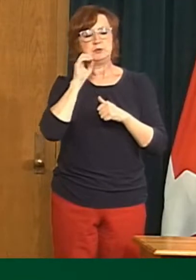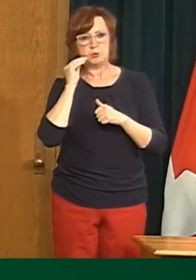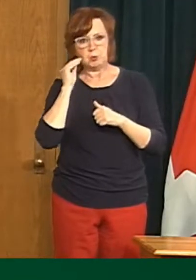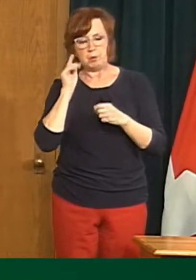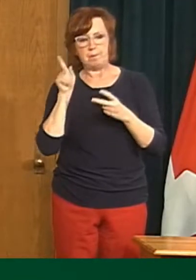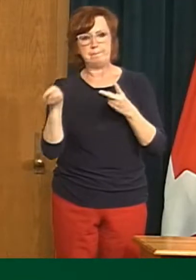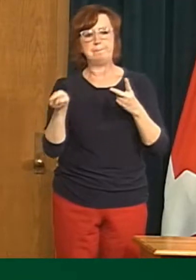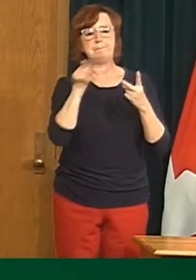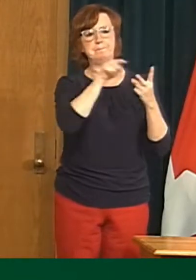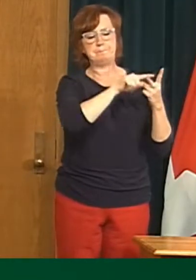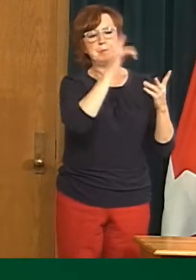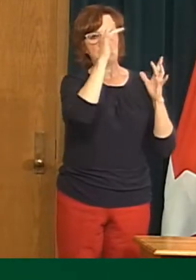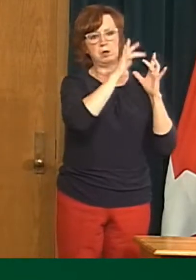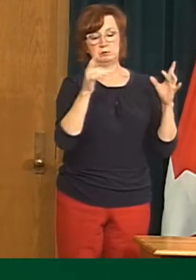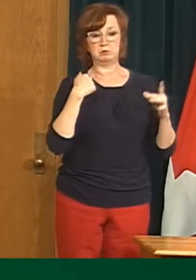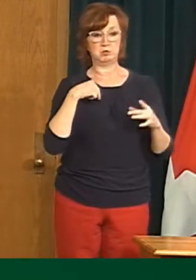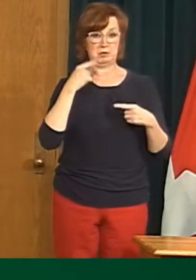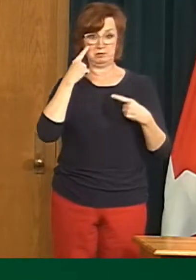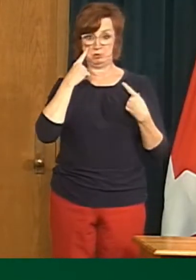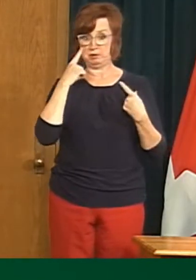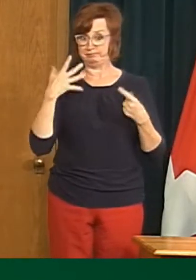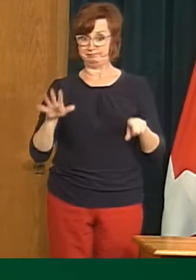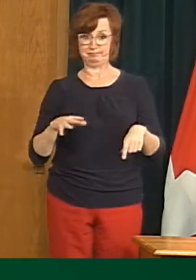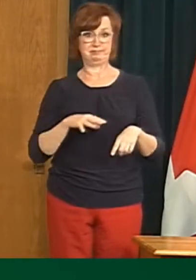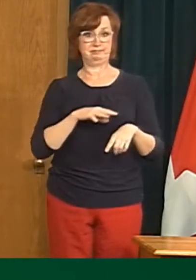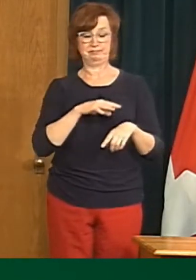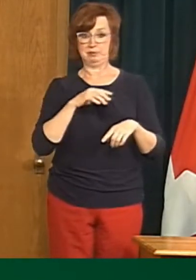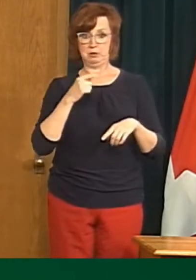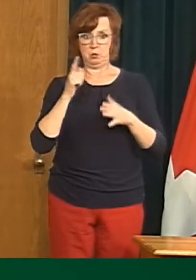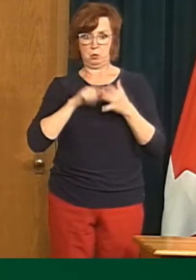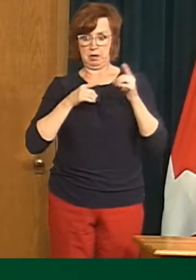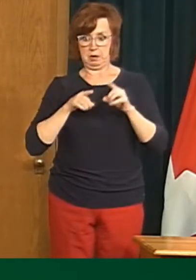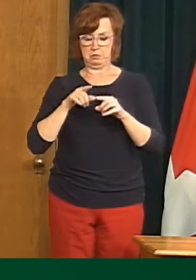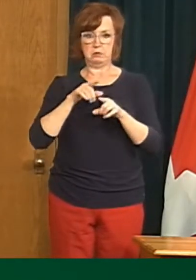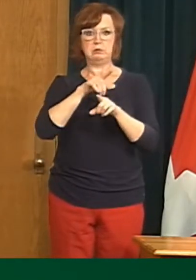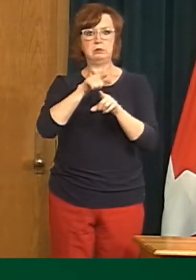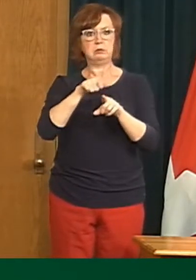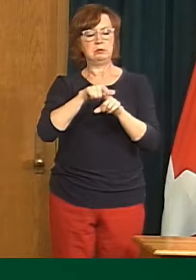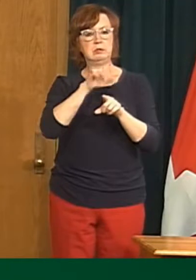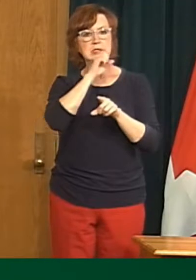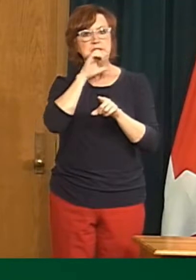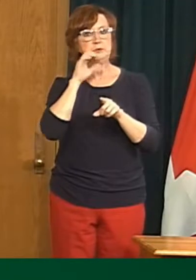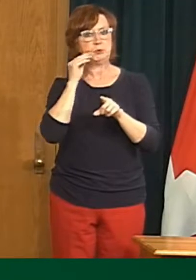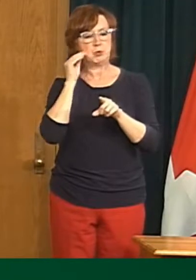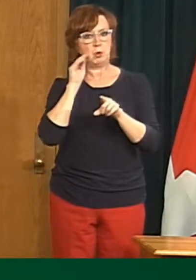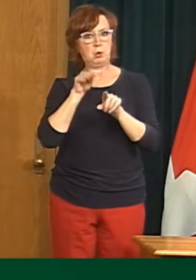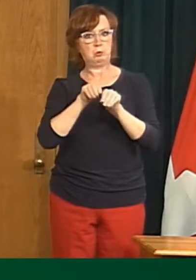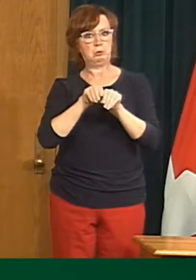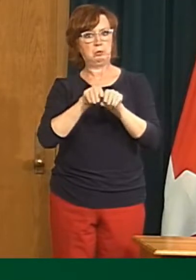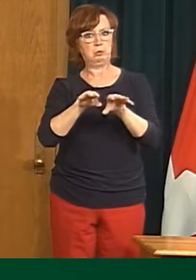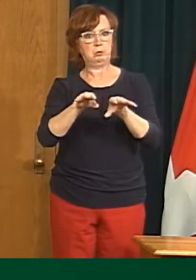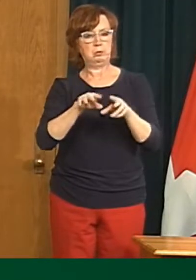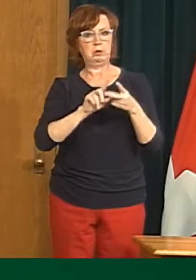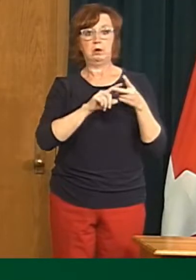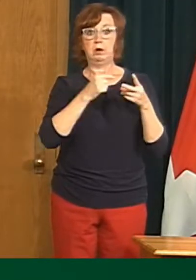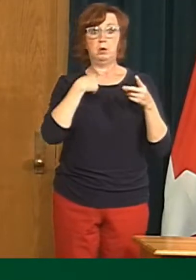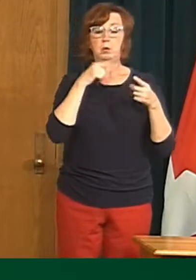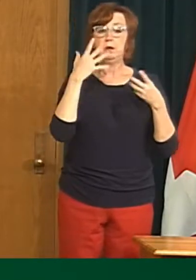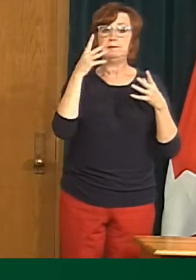what happens when it gets into a long-term care facility or multiple. We have seen what happens just here in Saskatchewan when we have the